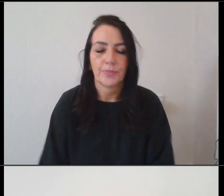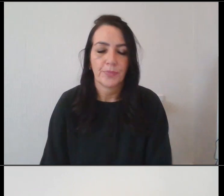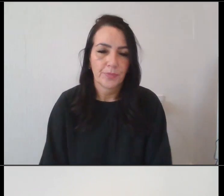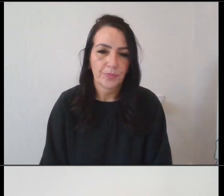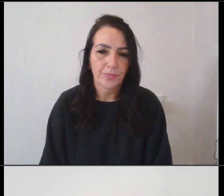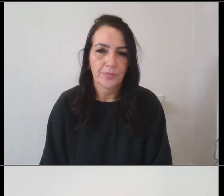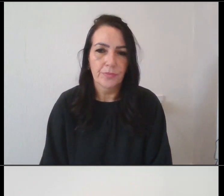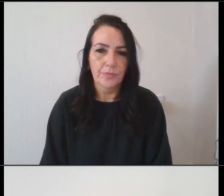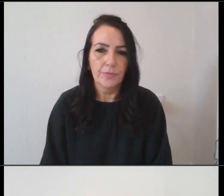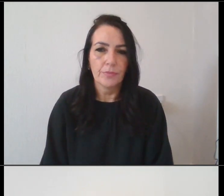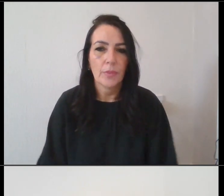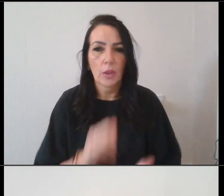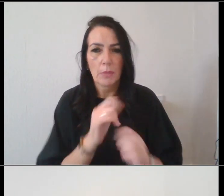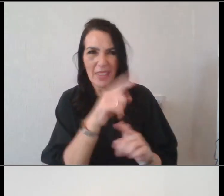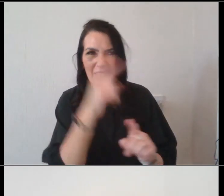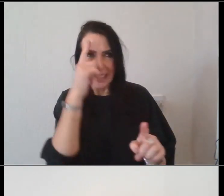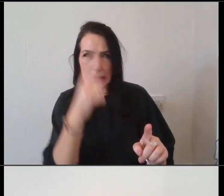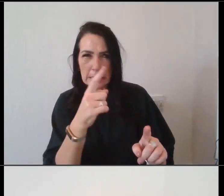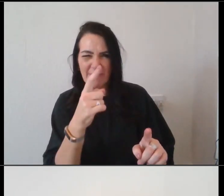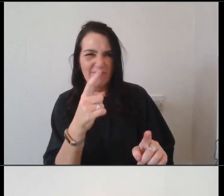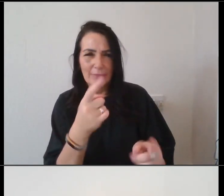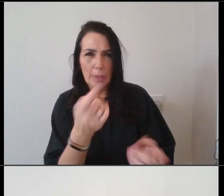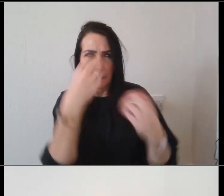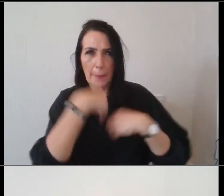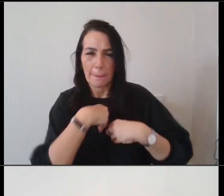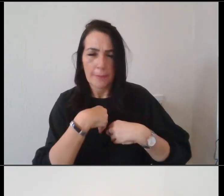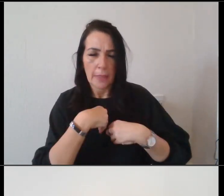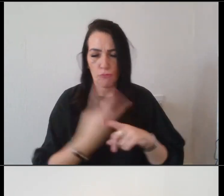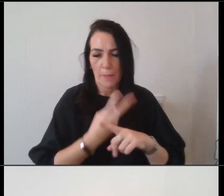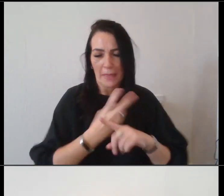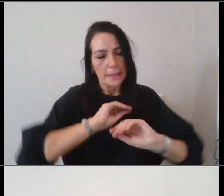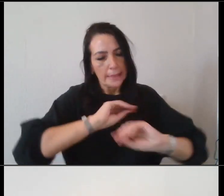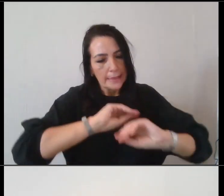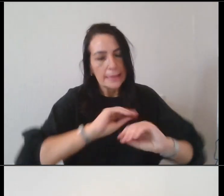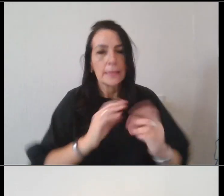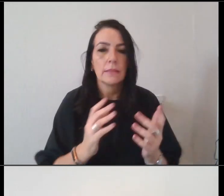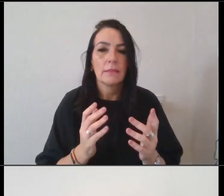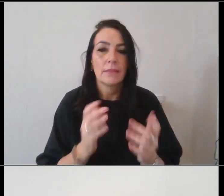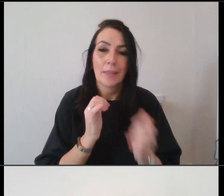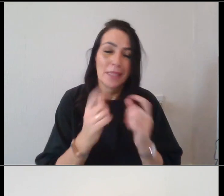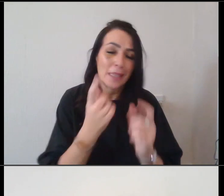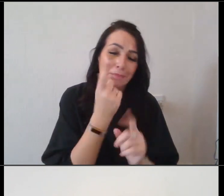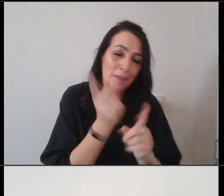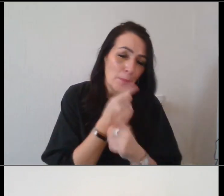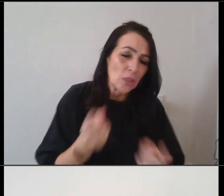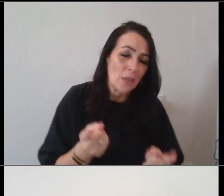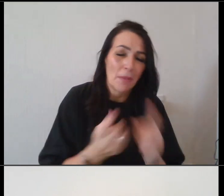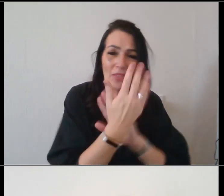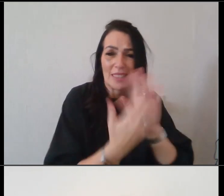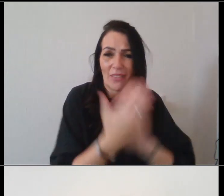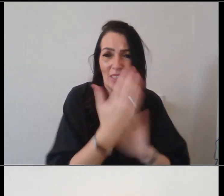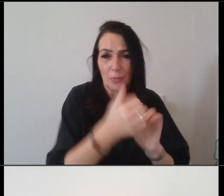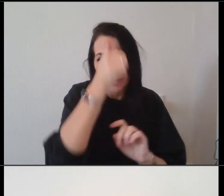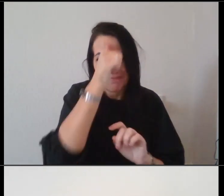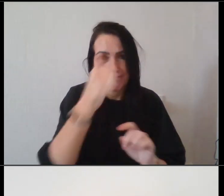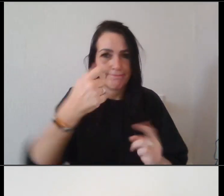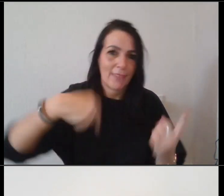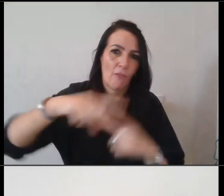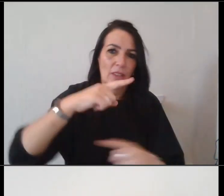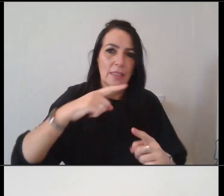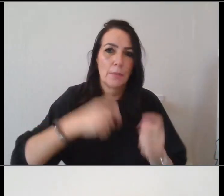again, or try a different tack. Of course, this isn't always possible. In recent years, of course, a lot of us